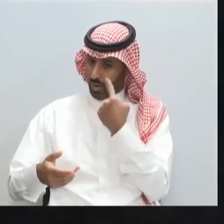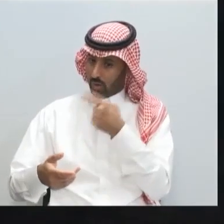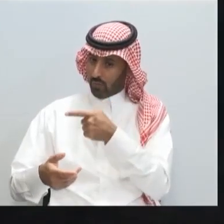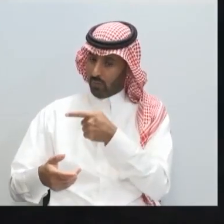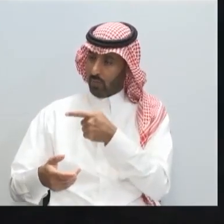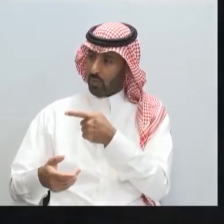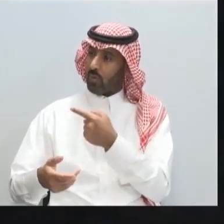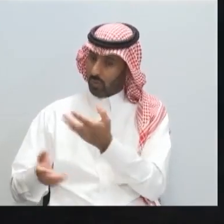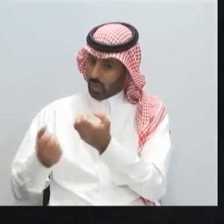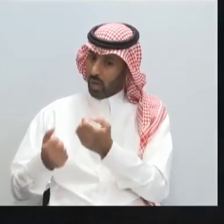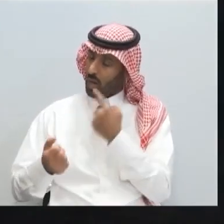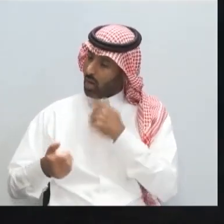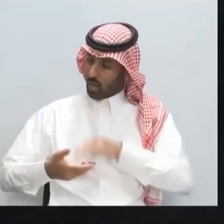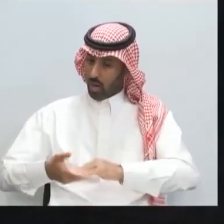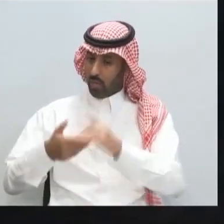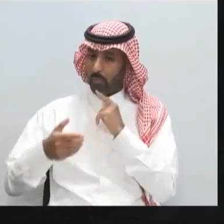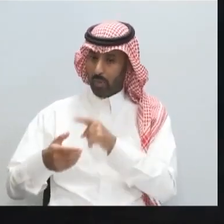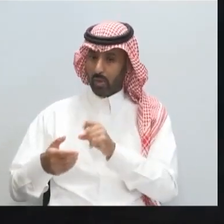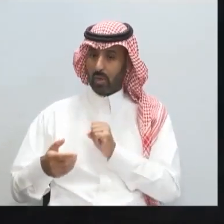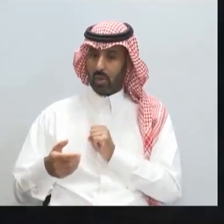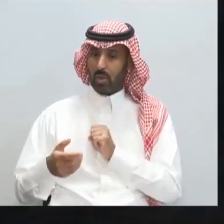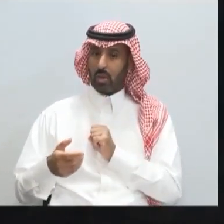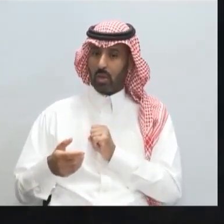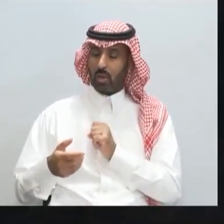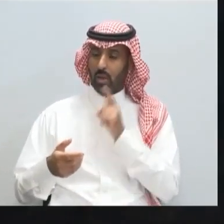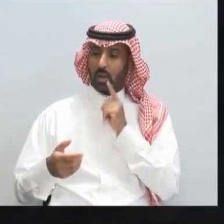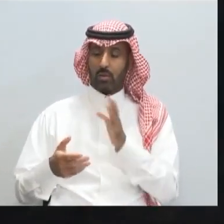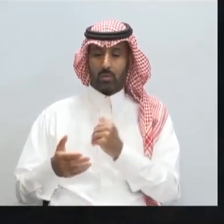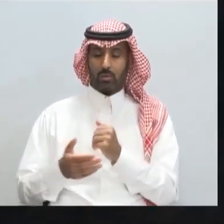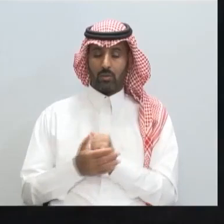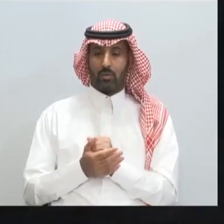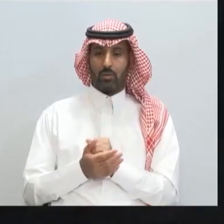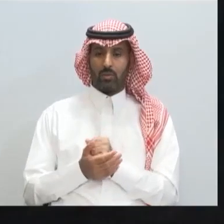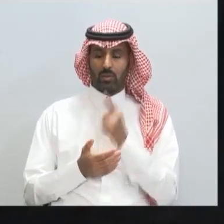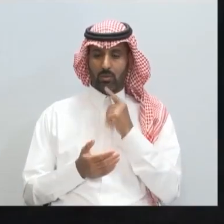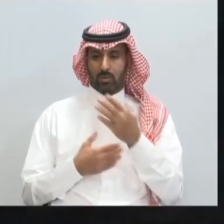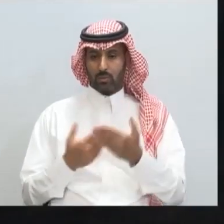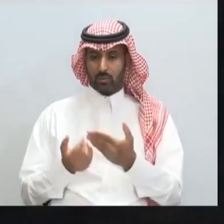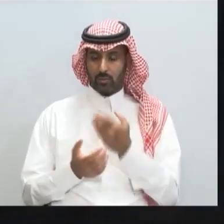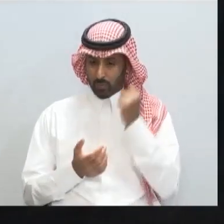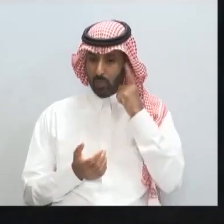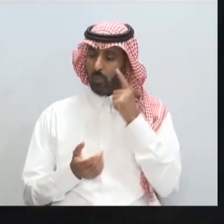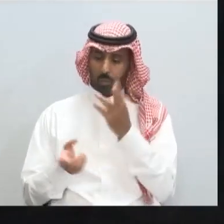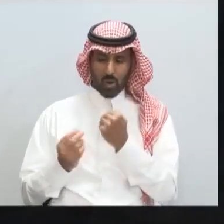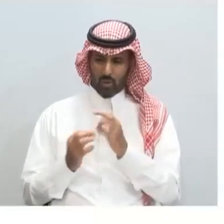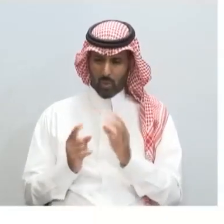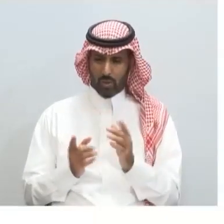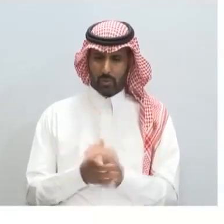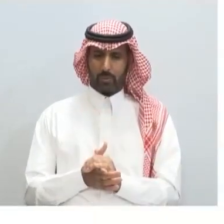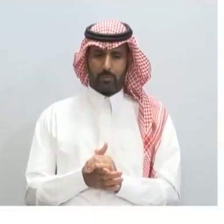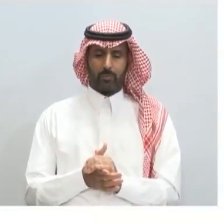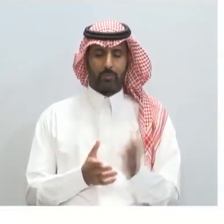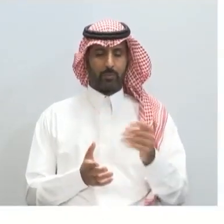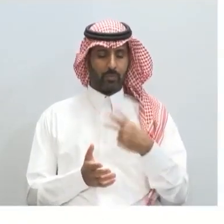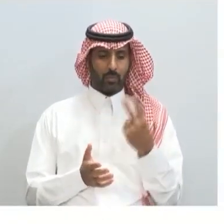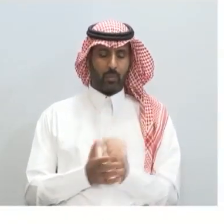you asked us we would have helped you because it is implied here it is mutual understanding